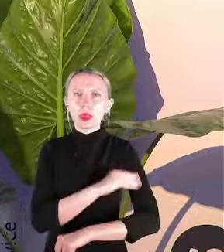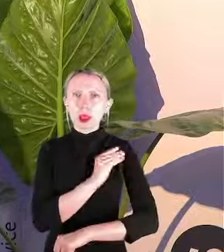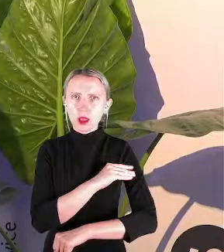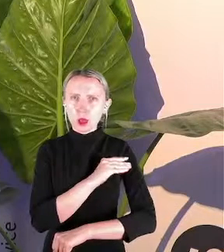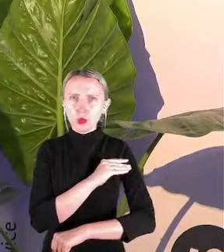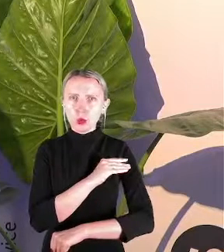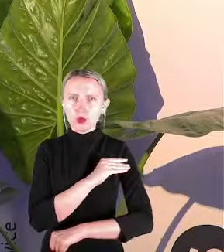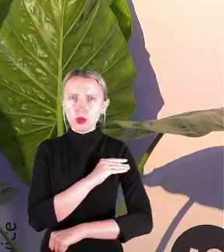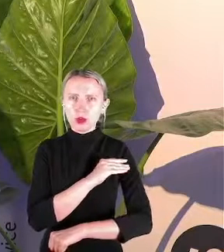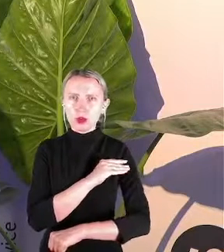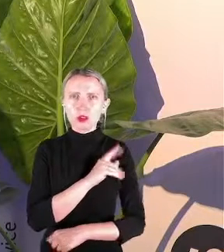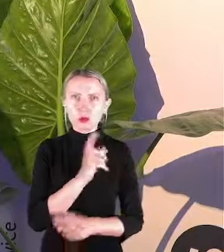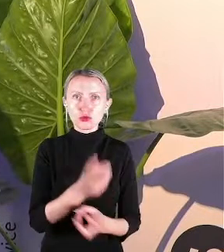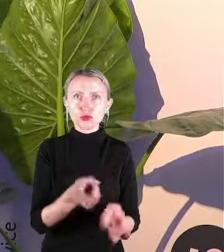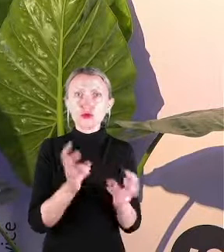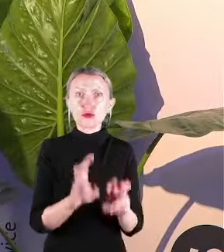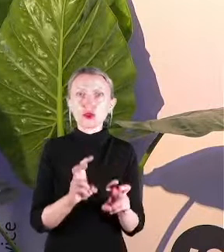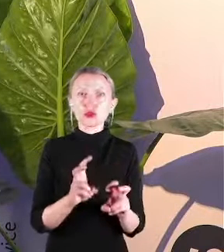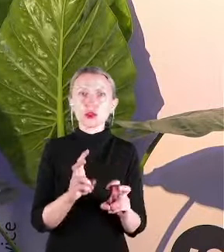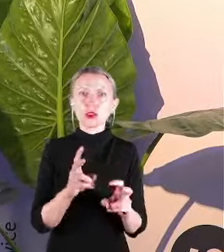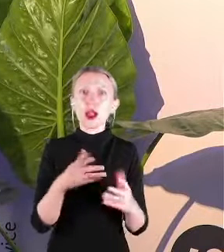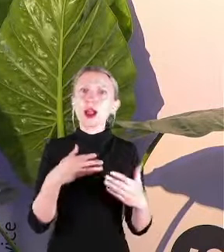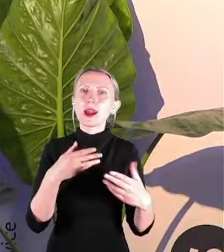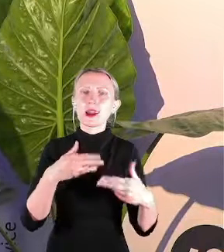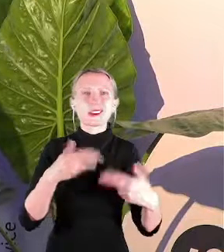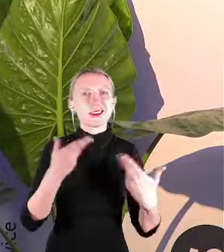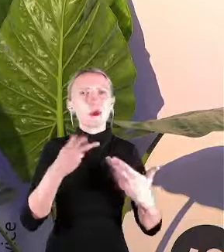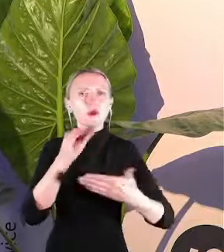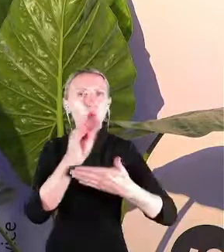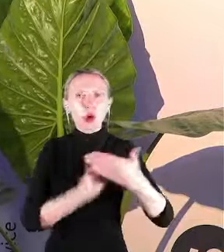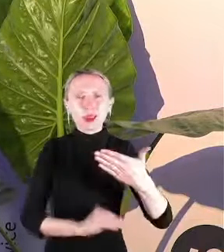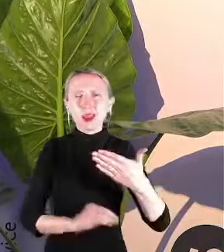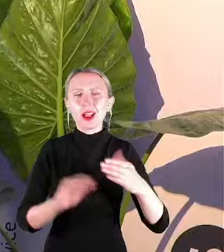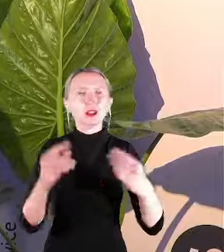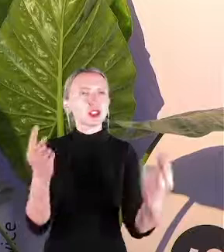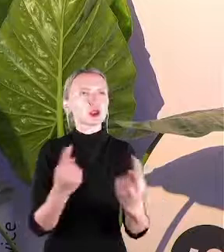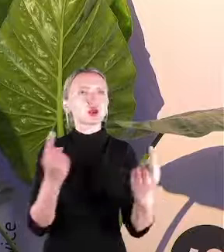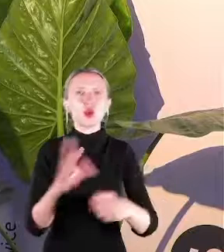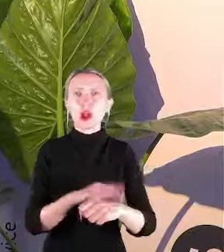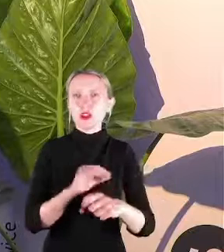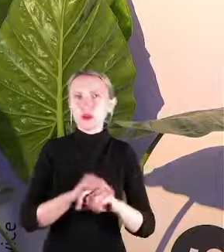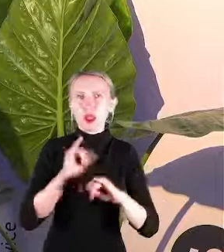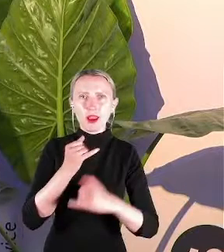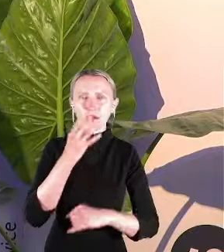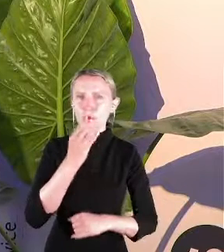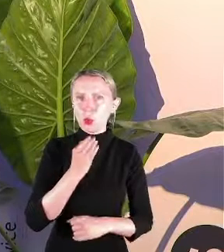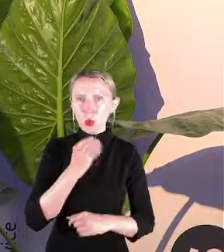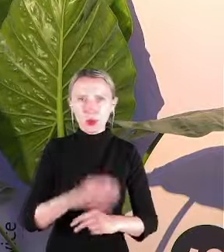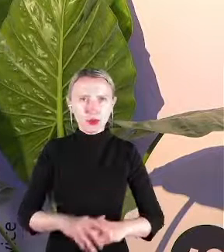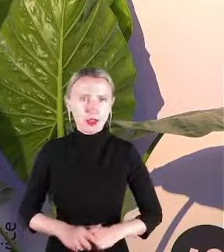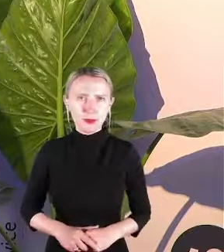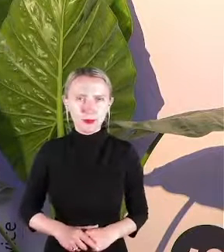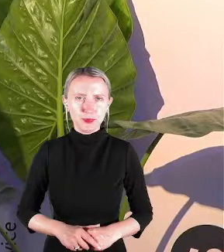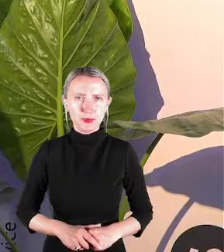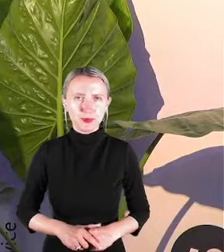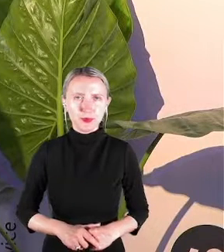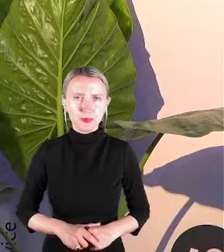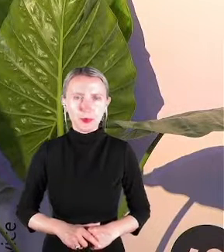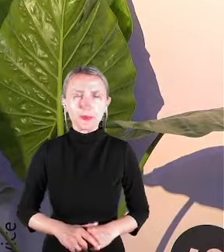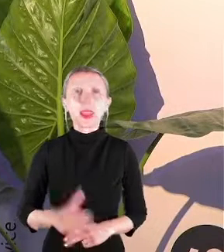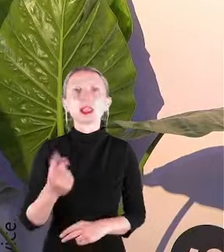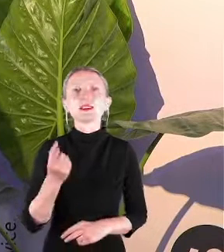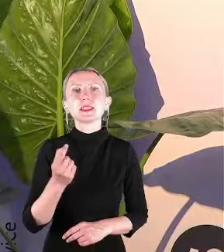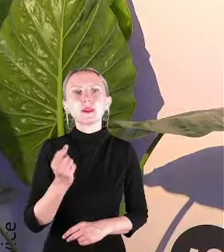uglification. However, you mentioned a couple of the solutions, and of course I can just read them out loud in a second, but maybe there